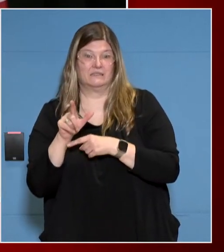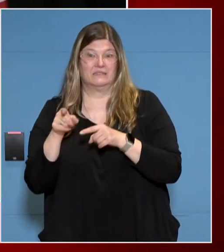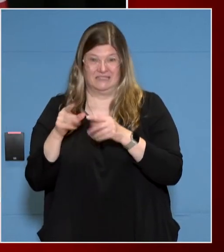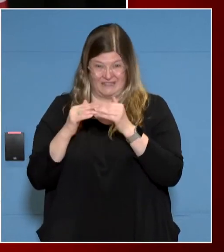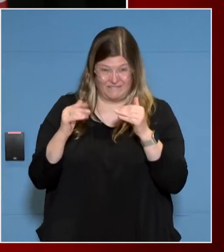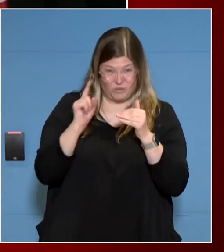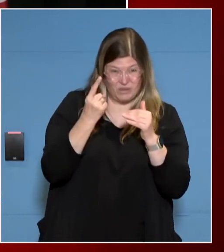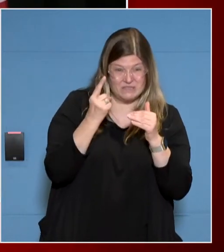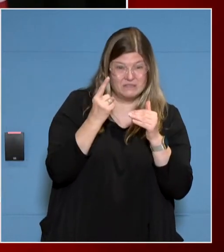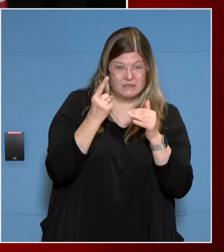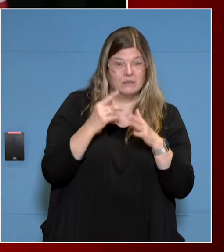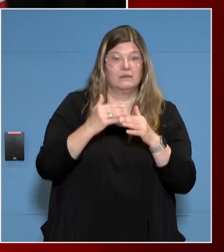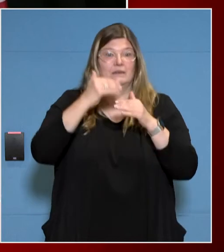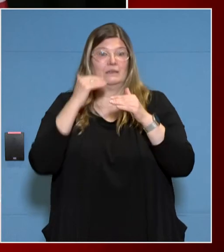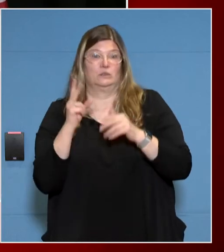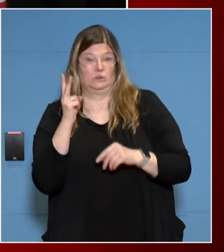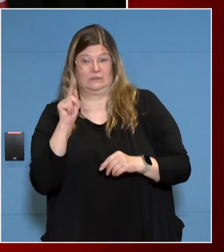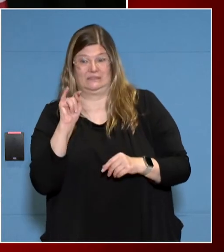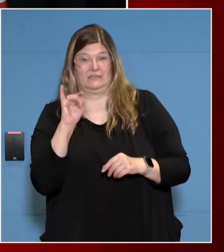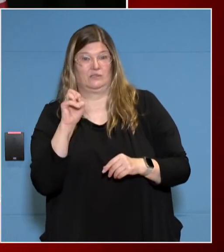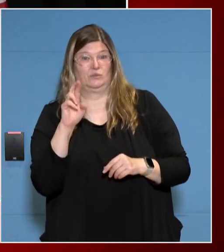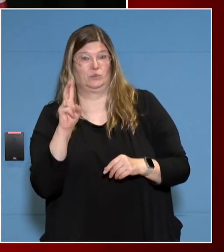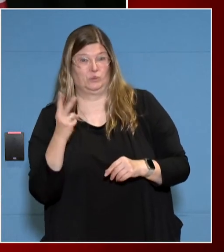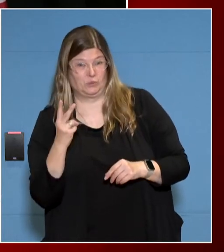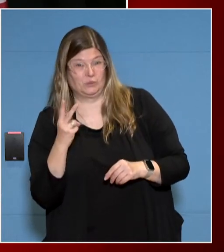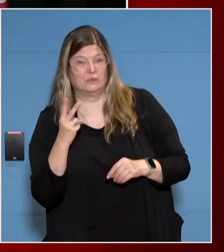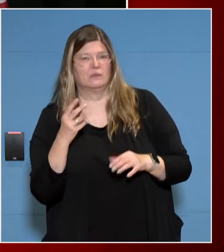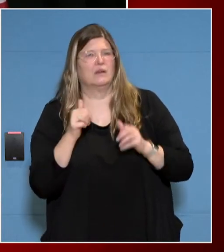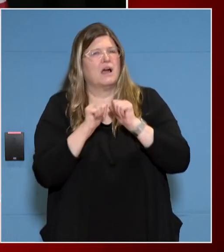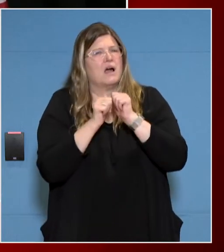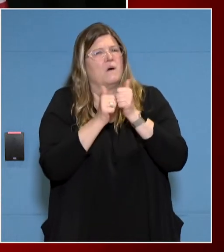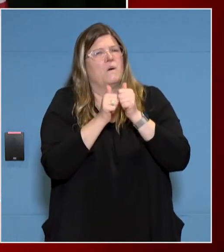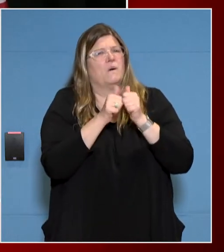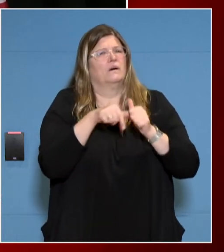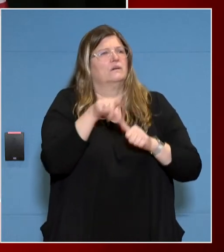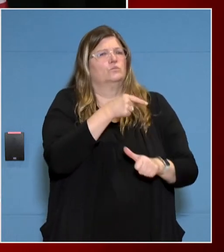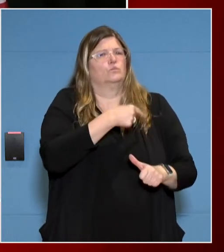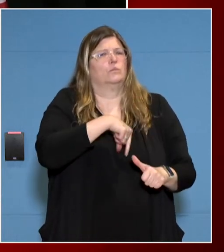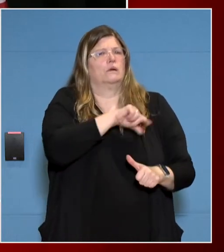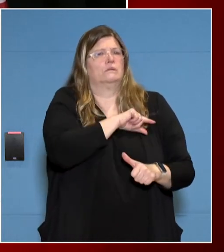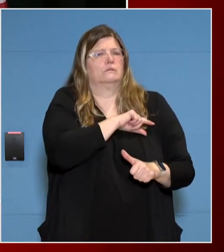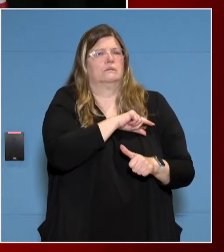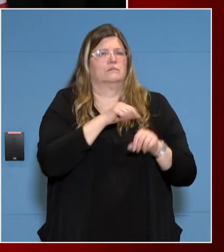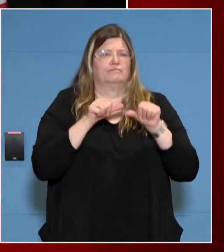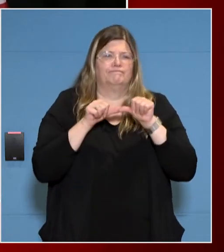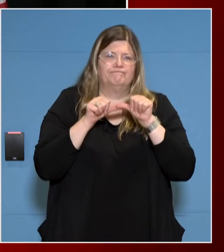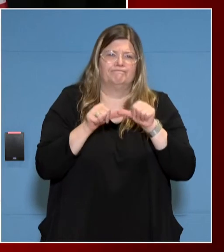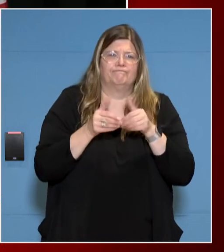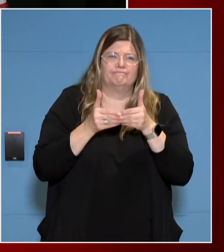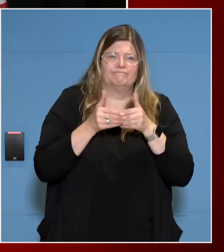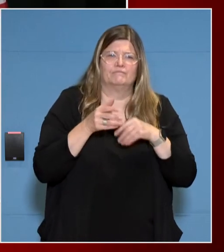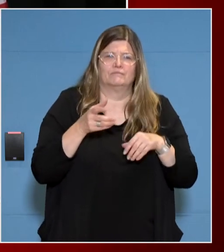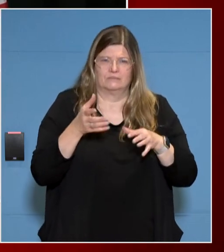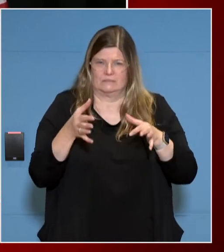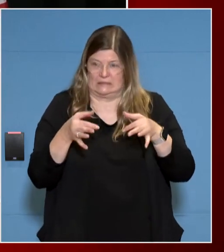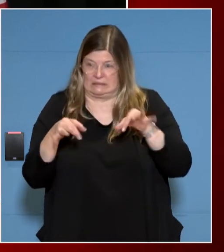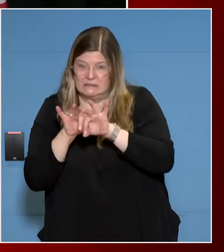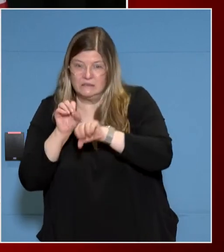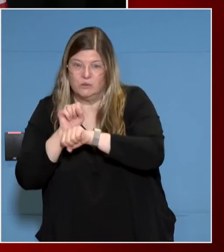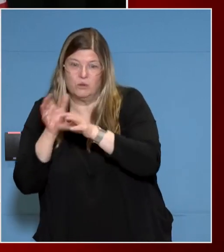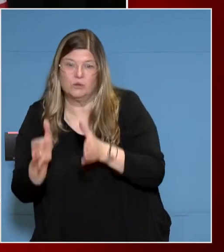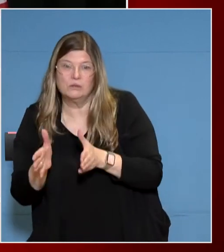just wondering how you guys are qualifying under continuity of government if essential government workers are not until 2 tiers